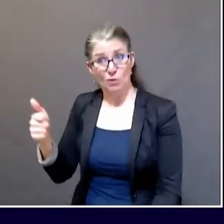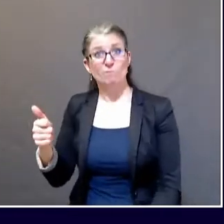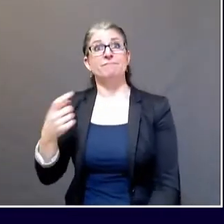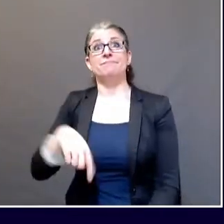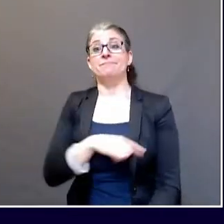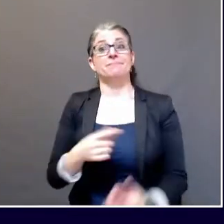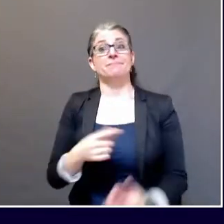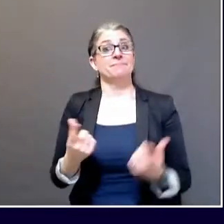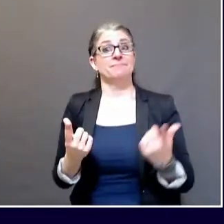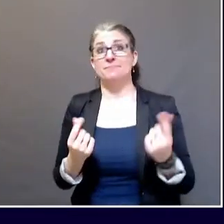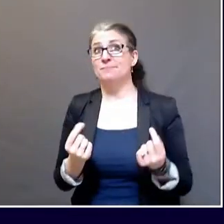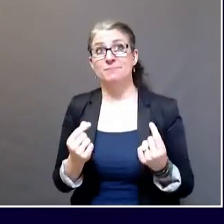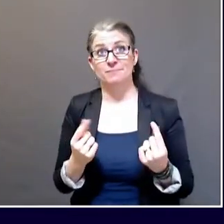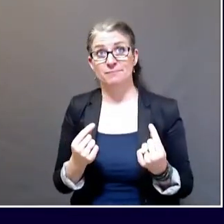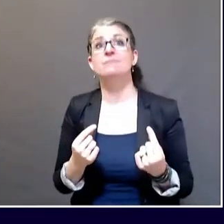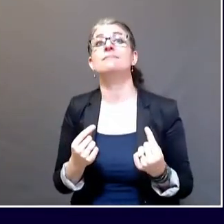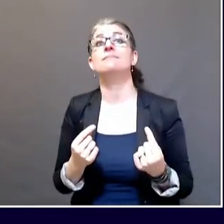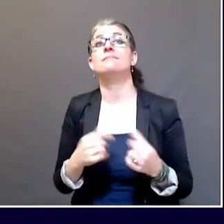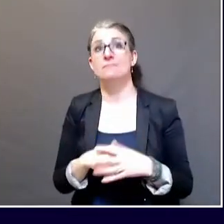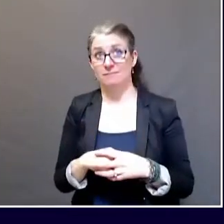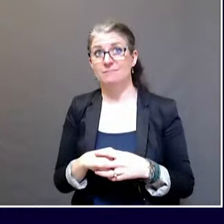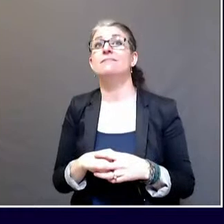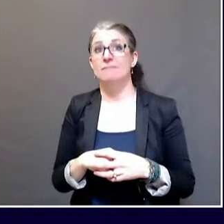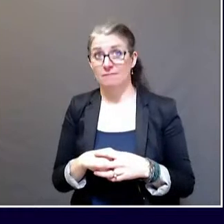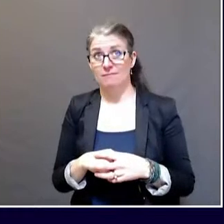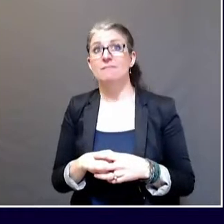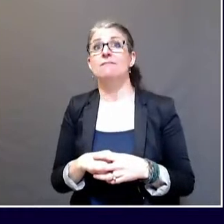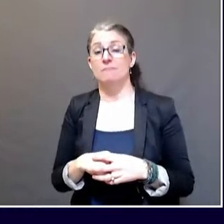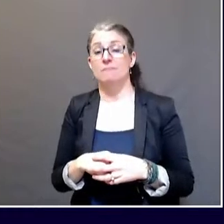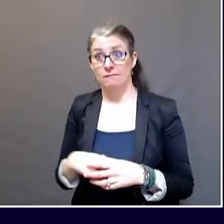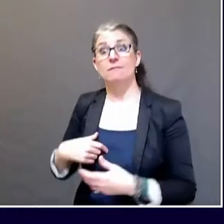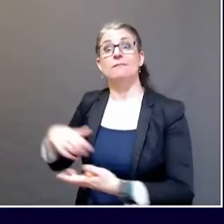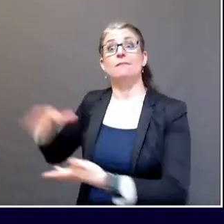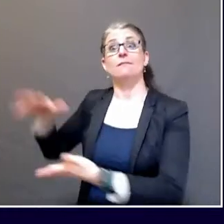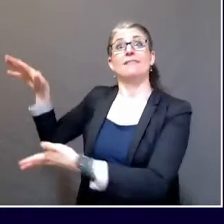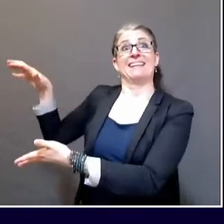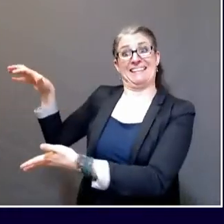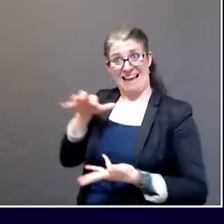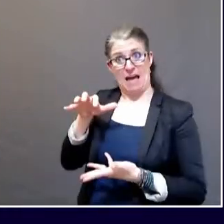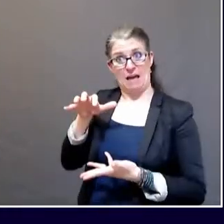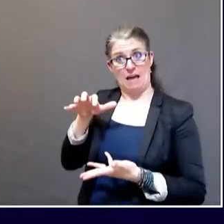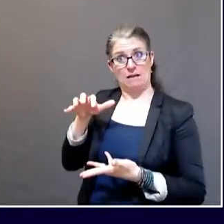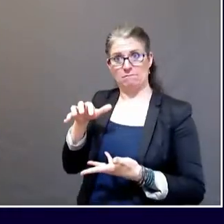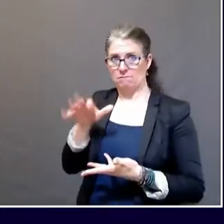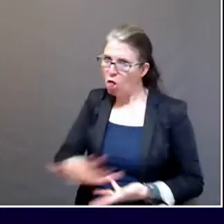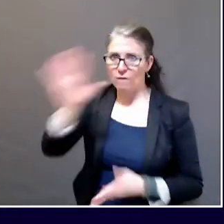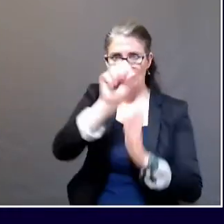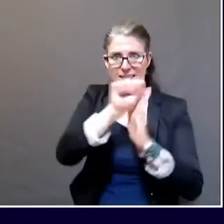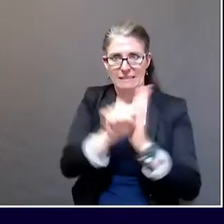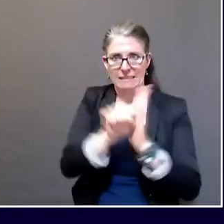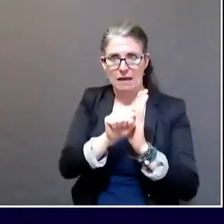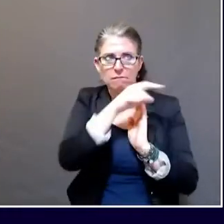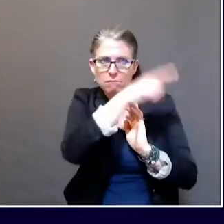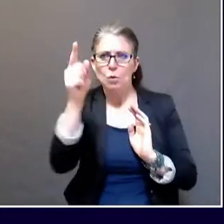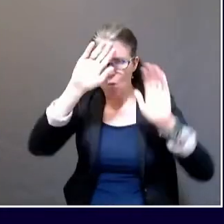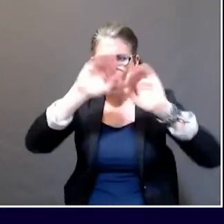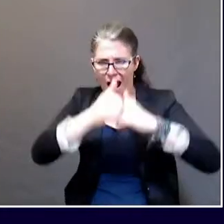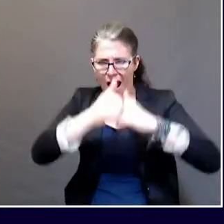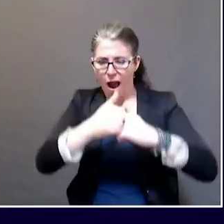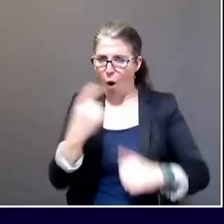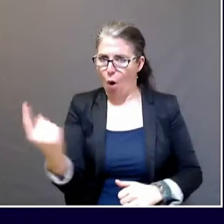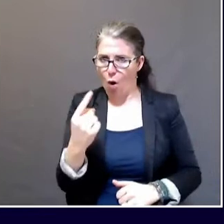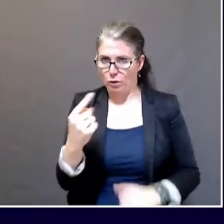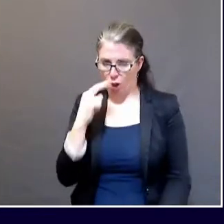to make sure that vaccine that comes into the state is safe, effective, and viable before it goes into